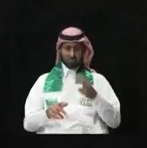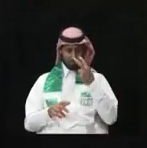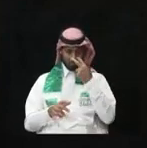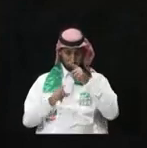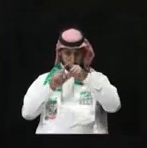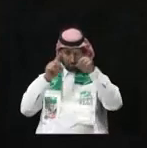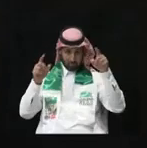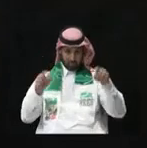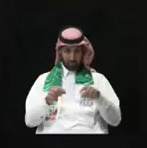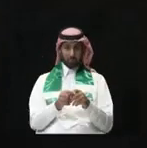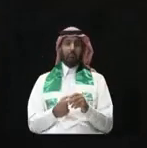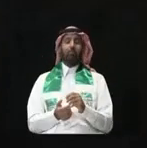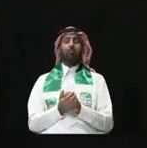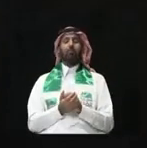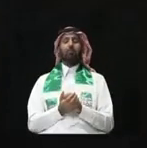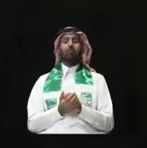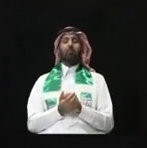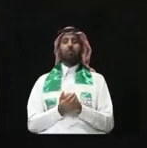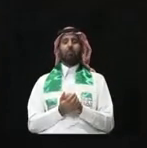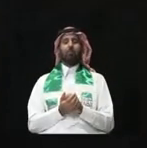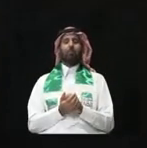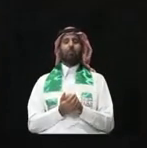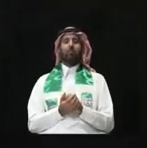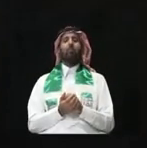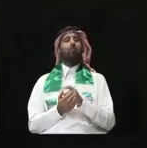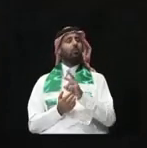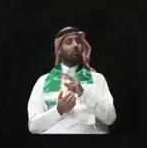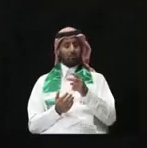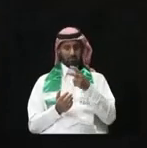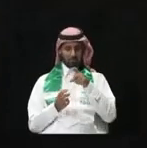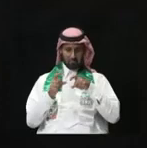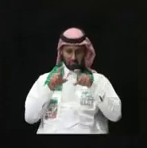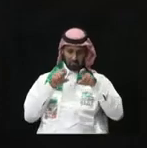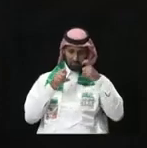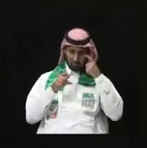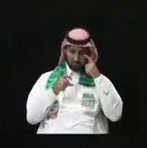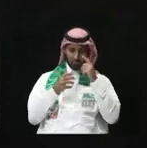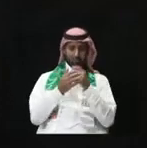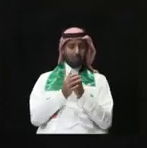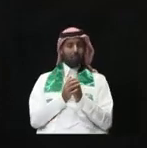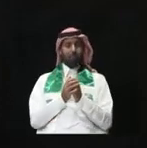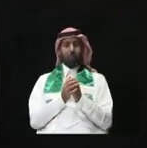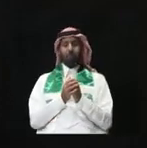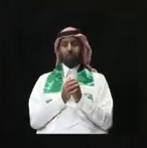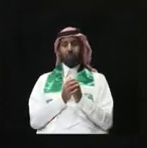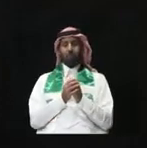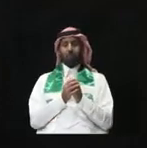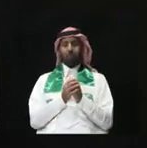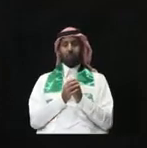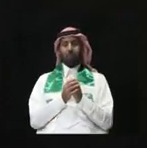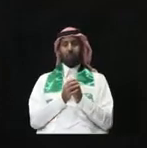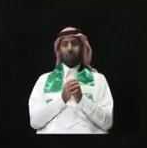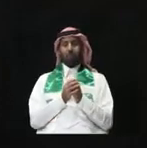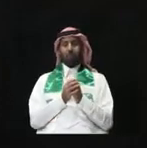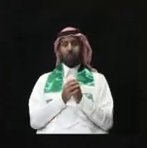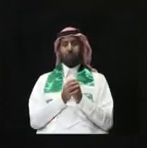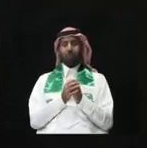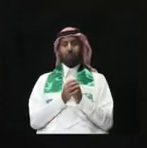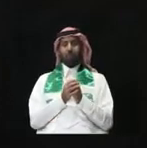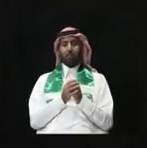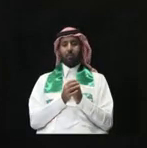with just one click, you will Google a word, a keyword, and that's it. And you will get the